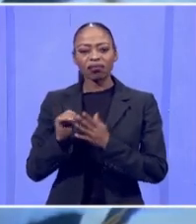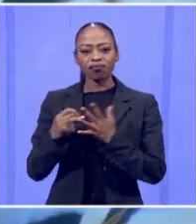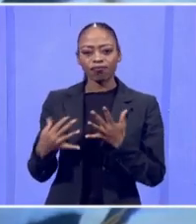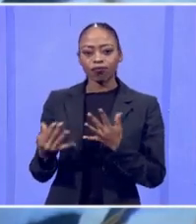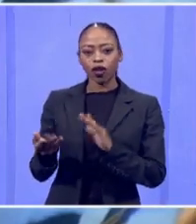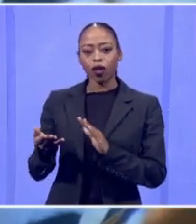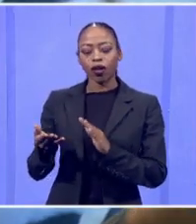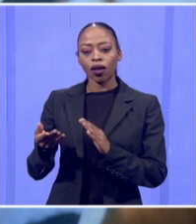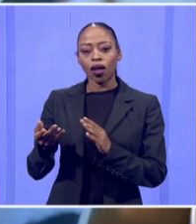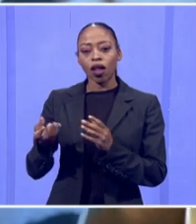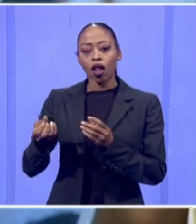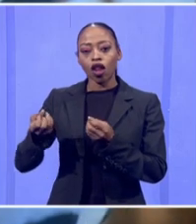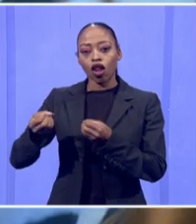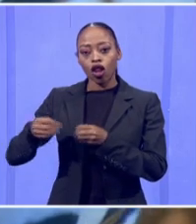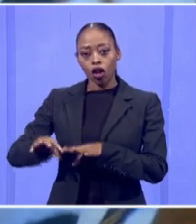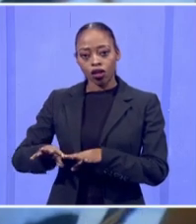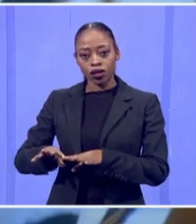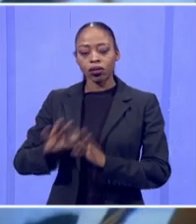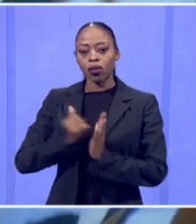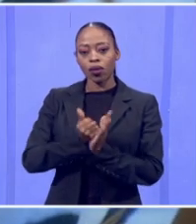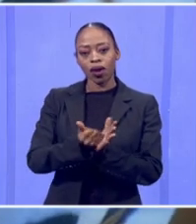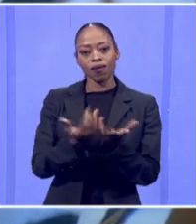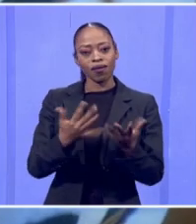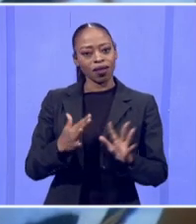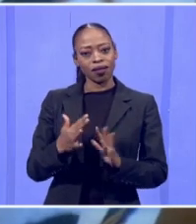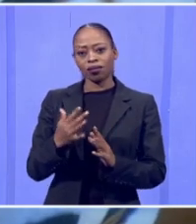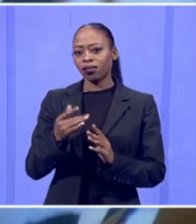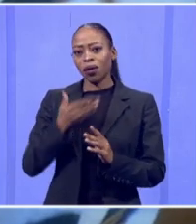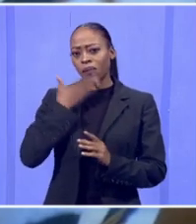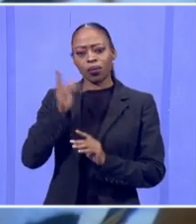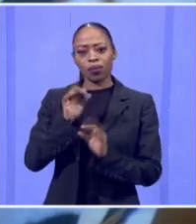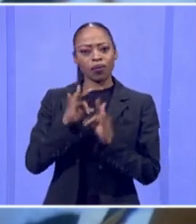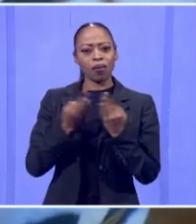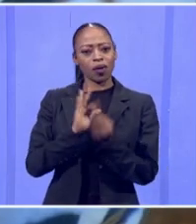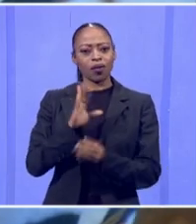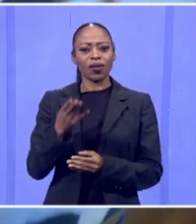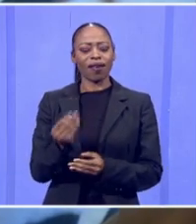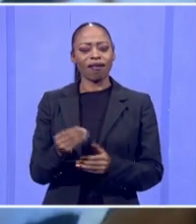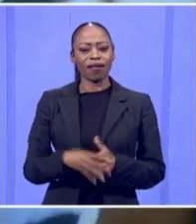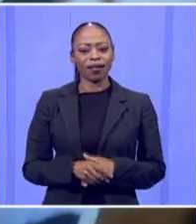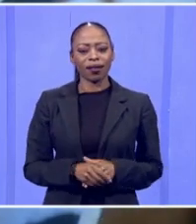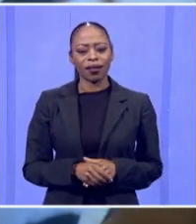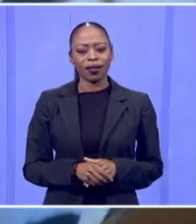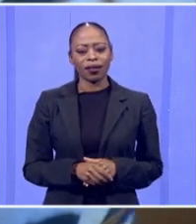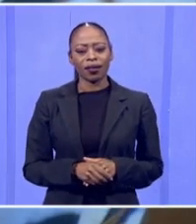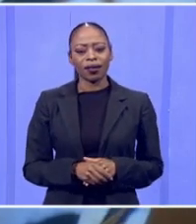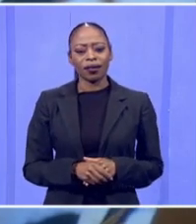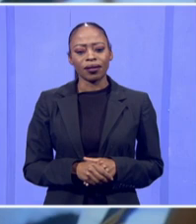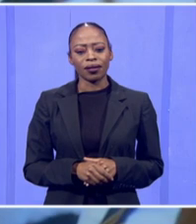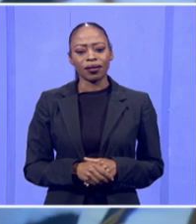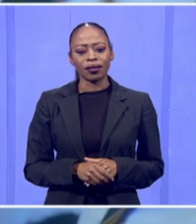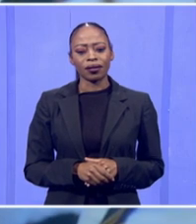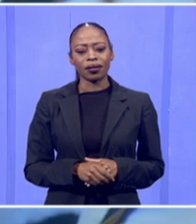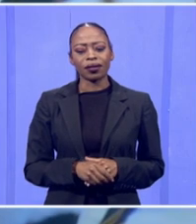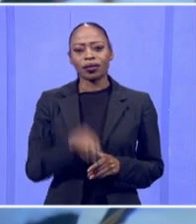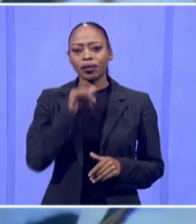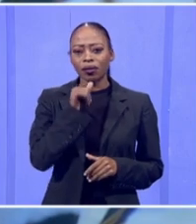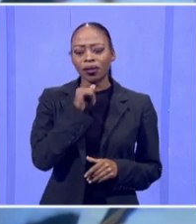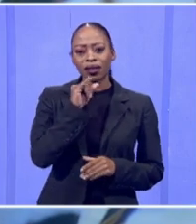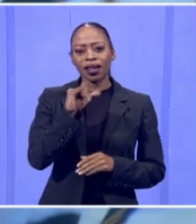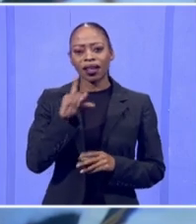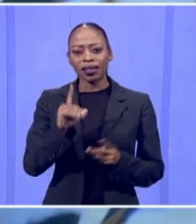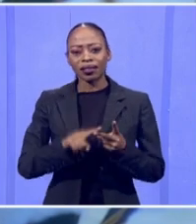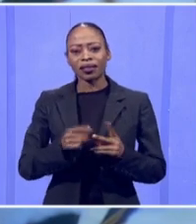were assisted with documentation. We don't have a single family that doesn't have documentation, be they IDs,